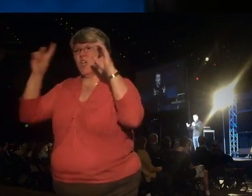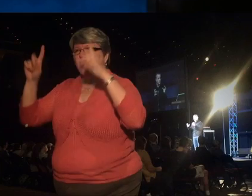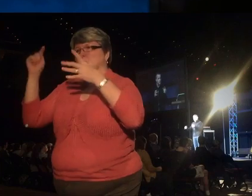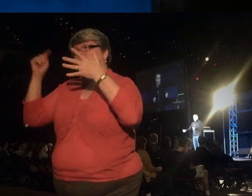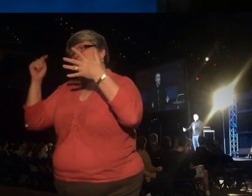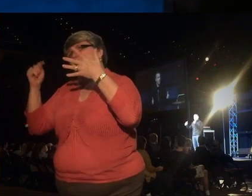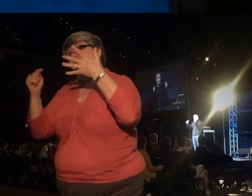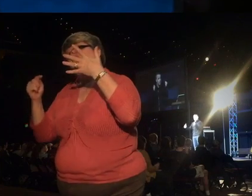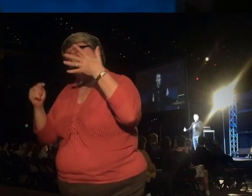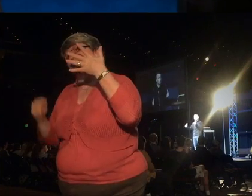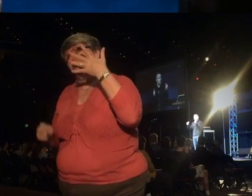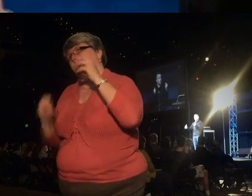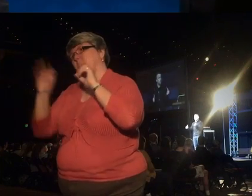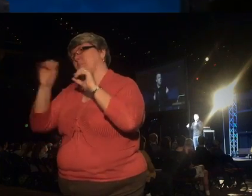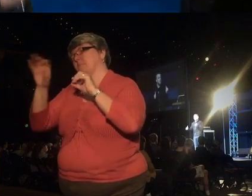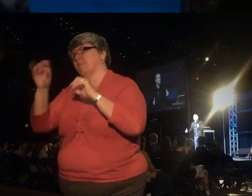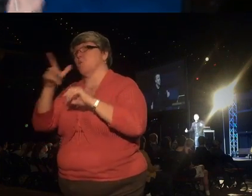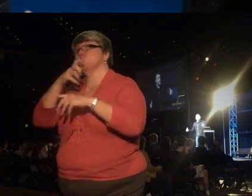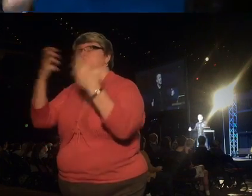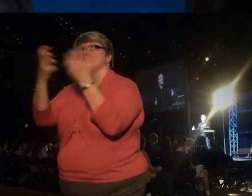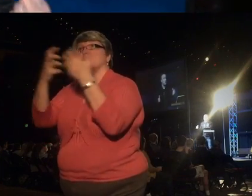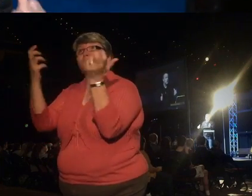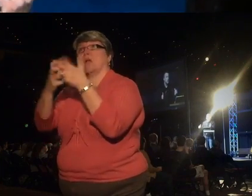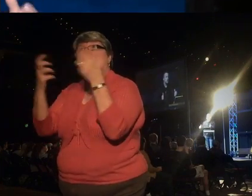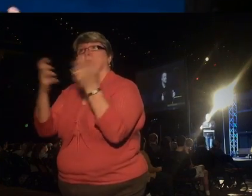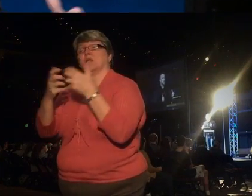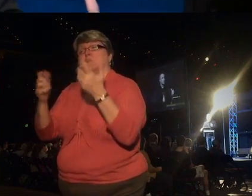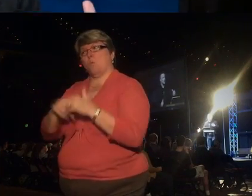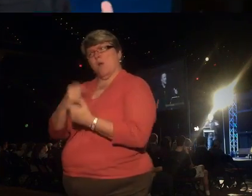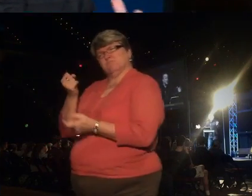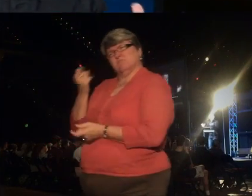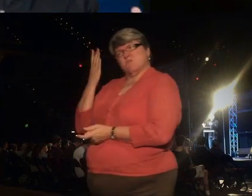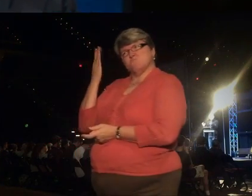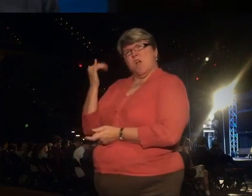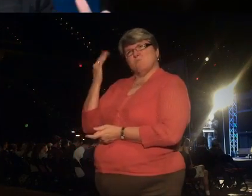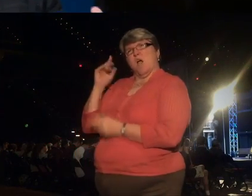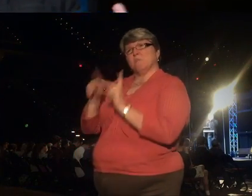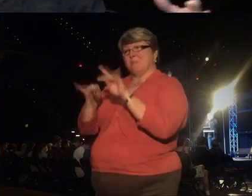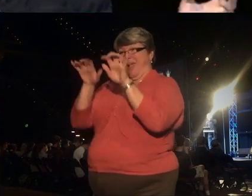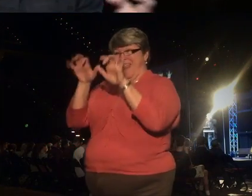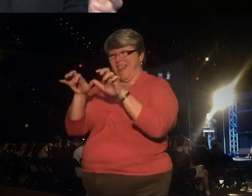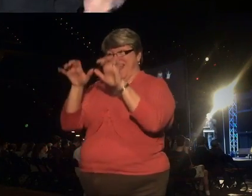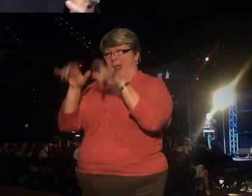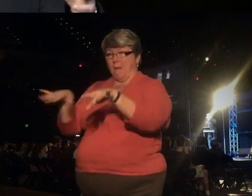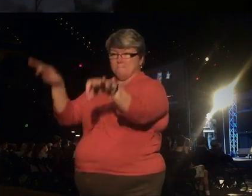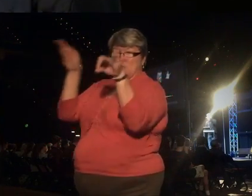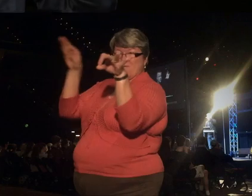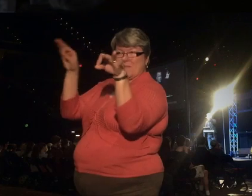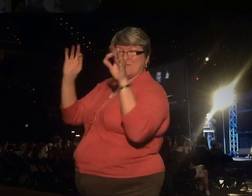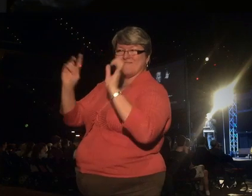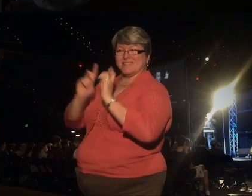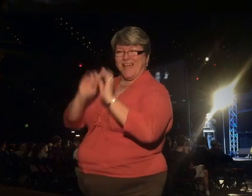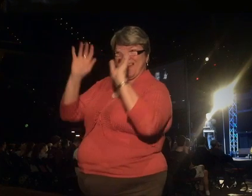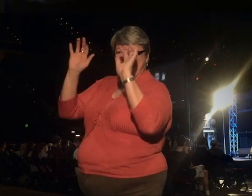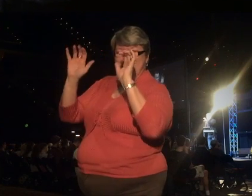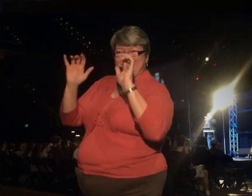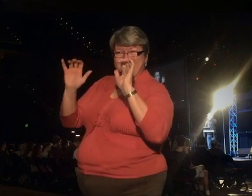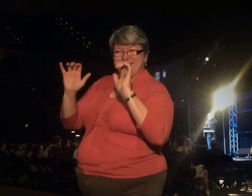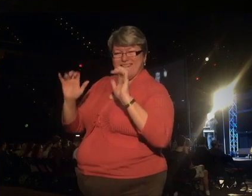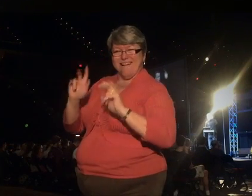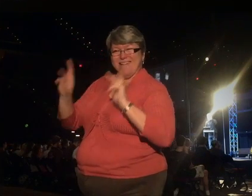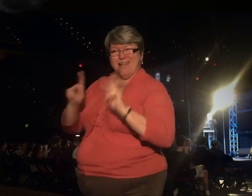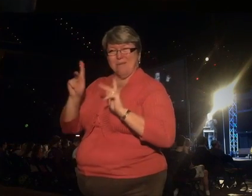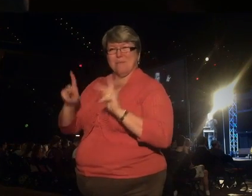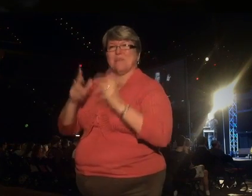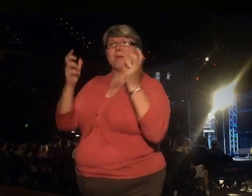ideal characteristics, and they would pop out potential matches. And yet they wanted to understand why. As people typed in their ideal dates, the